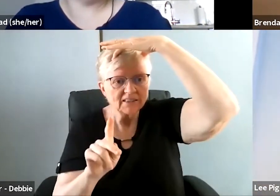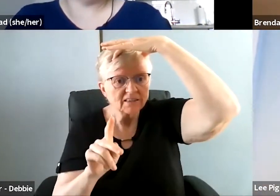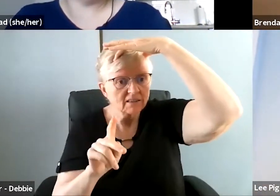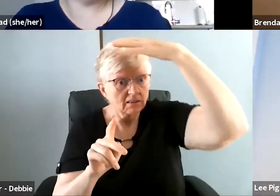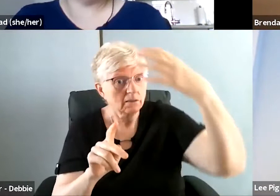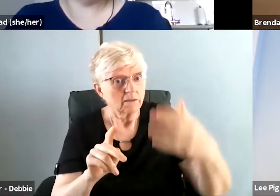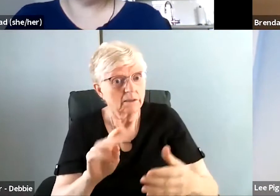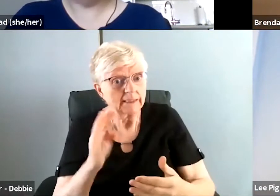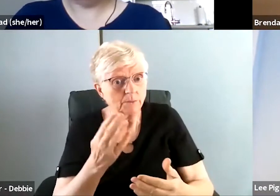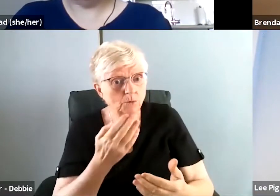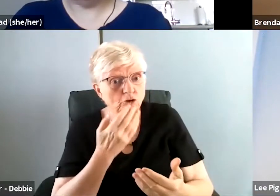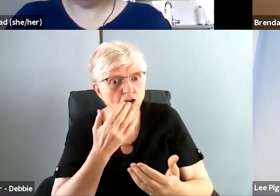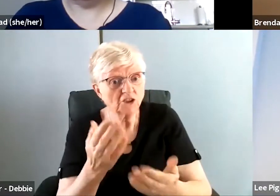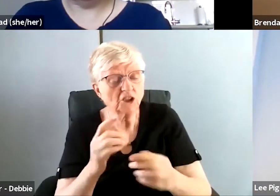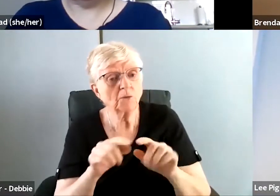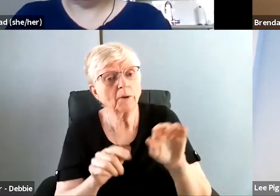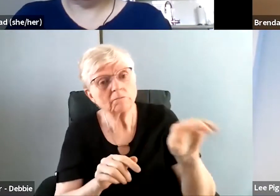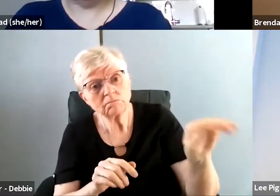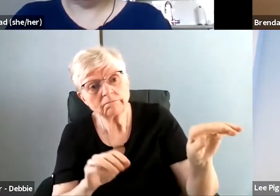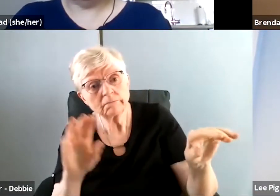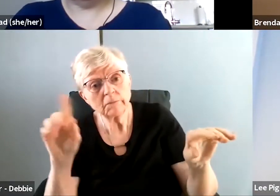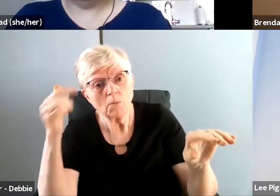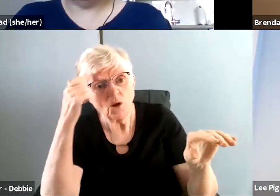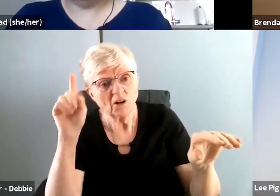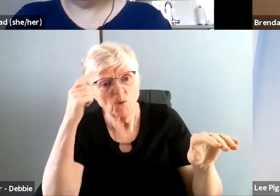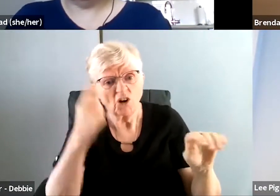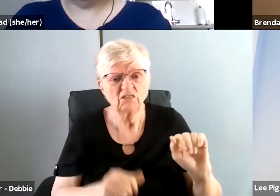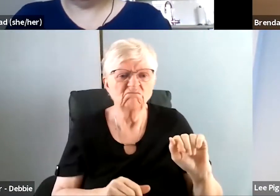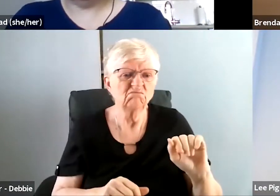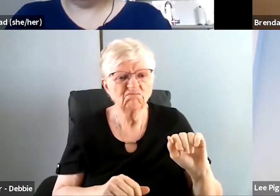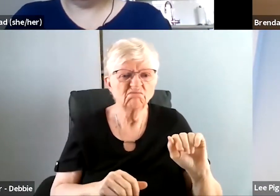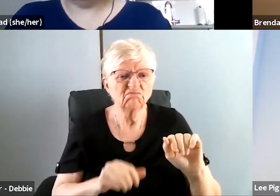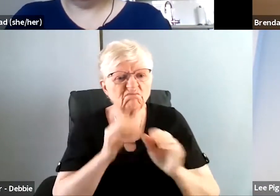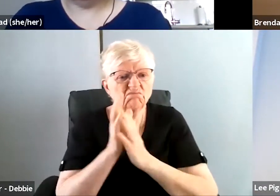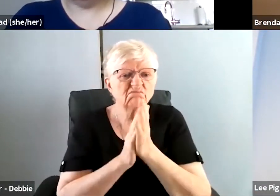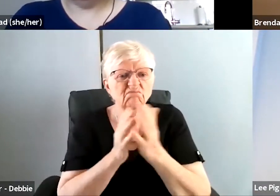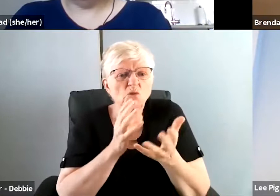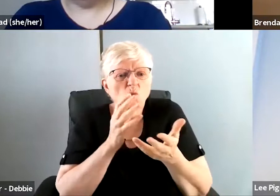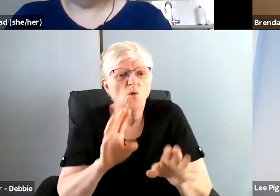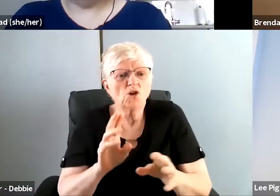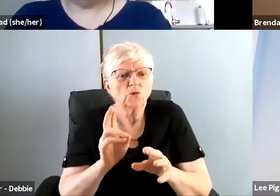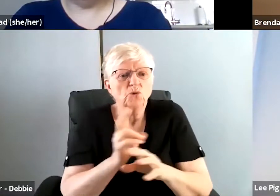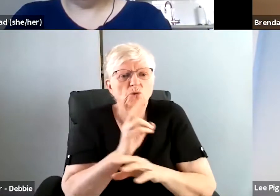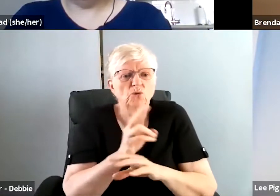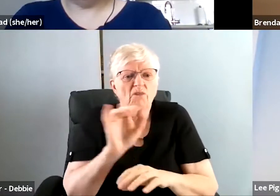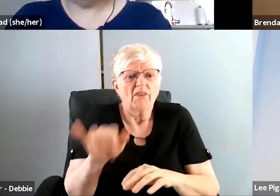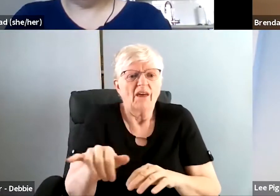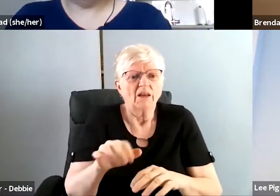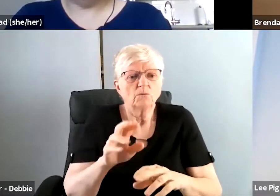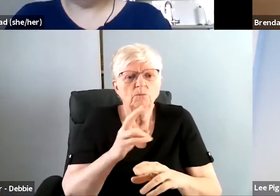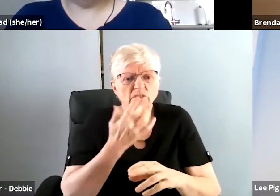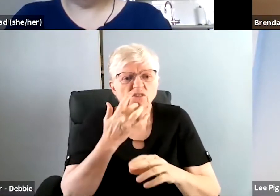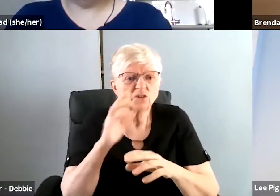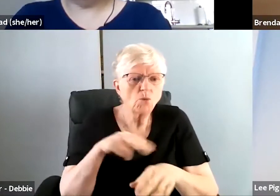necessarily receptive to the idea to use them in all different types of contexts, even though efforts were made. There was a bit